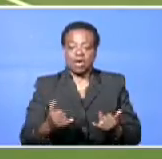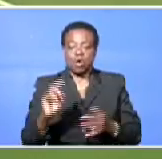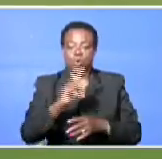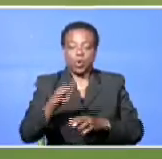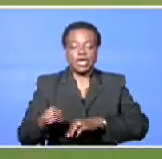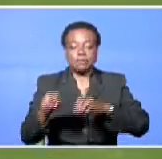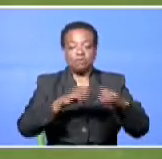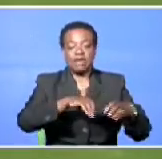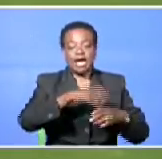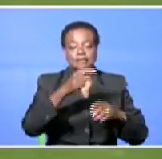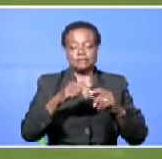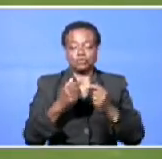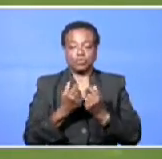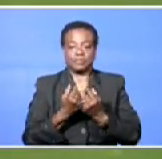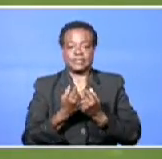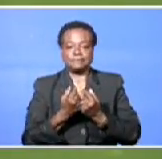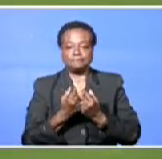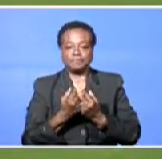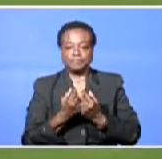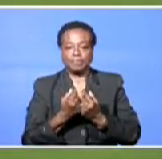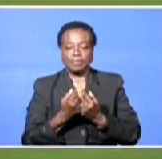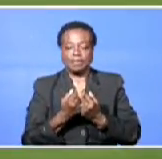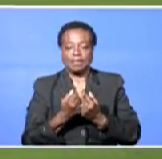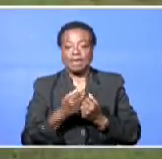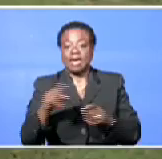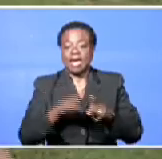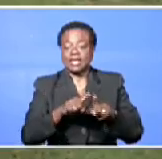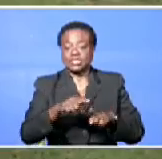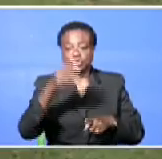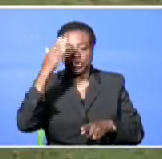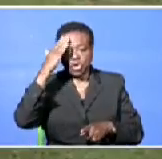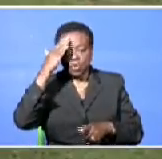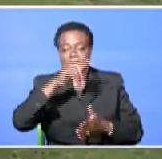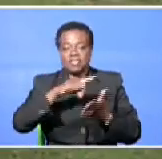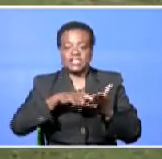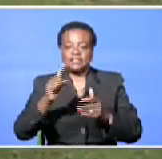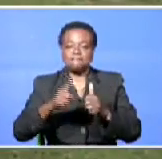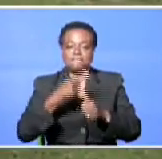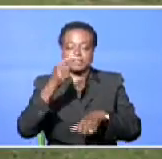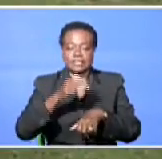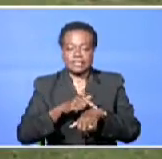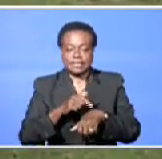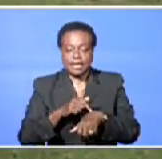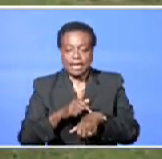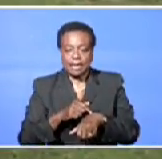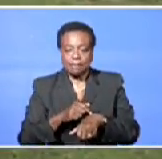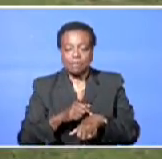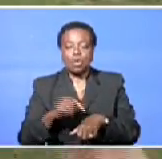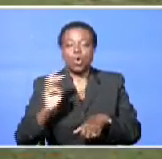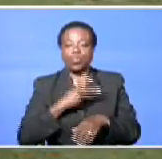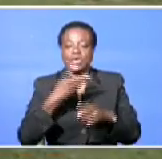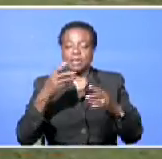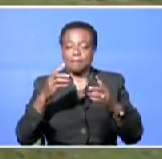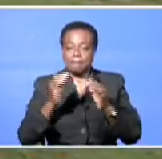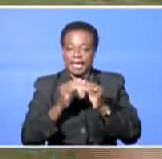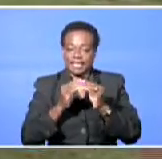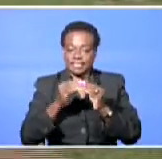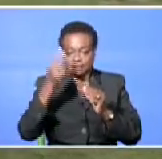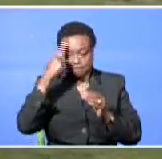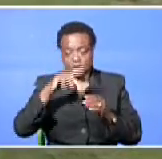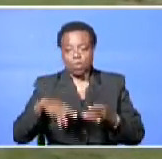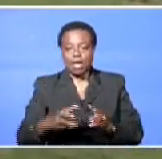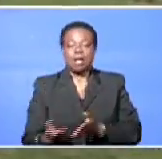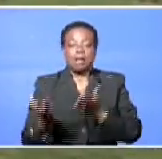okay? And as you're aware, this is the first time we've had a men's program for a while, and bringing players back